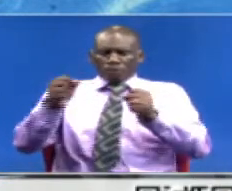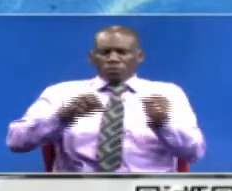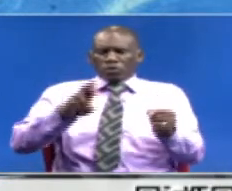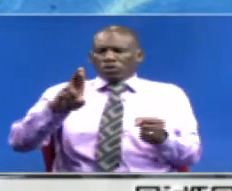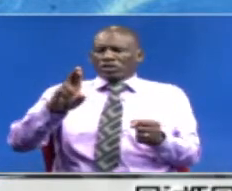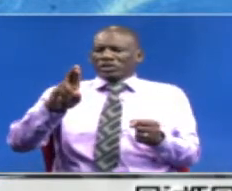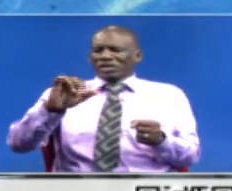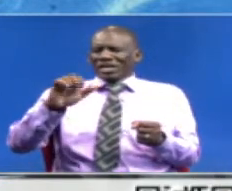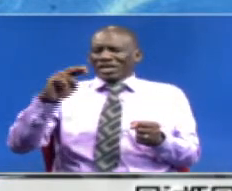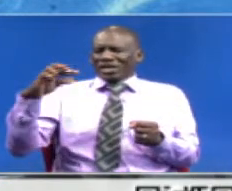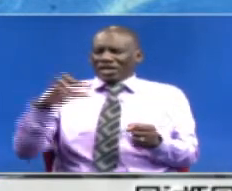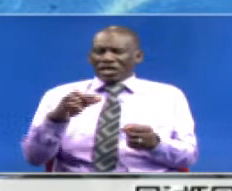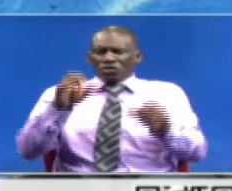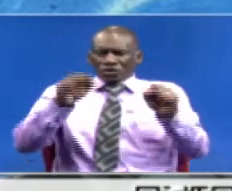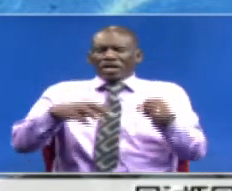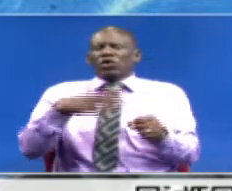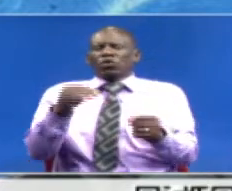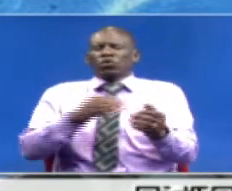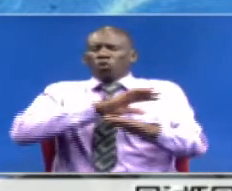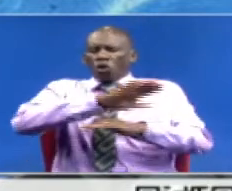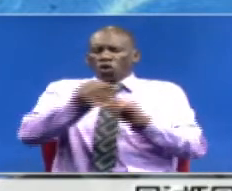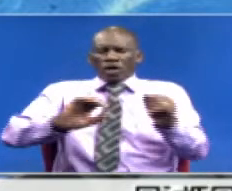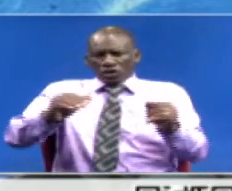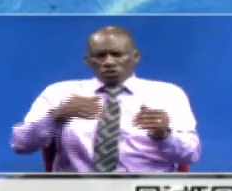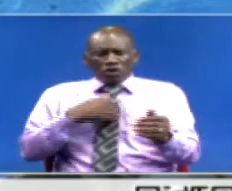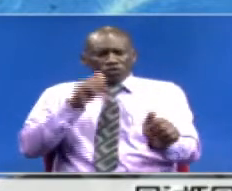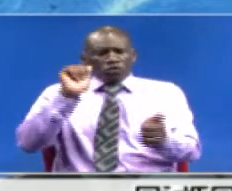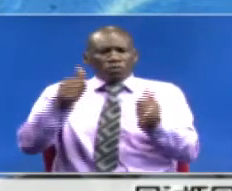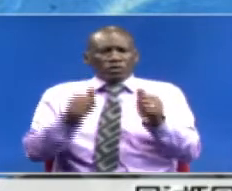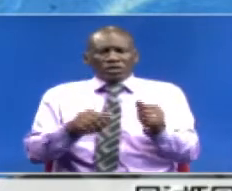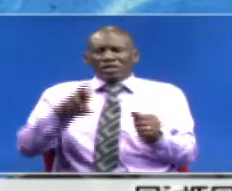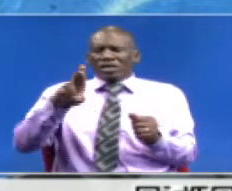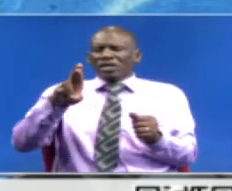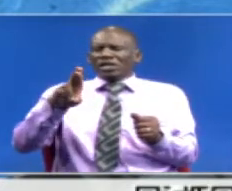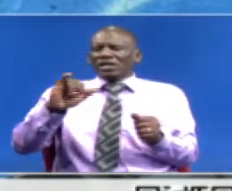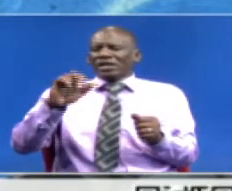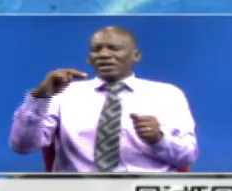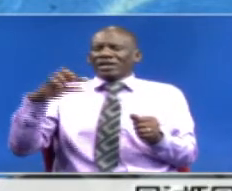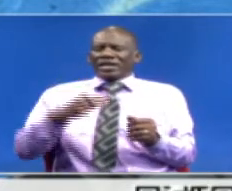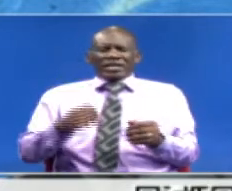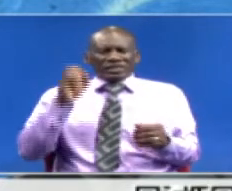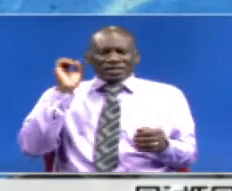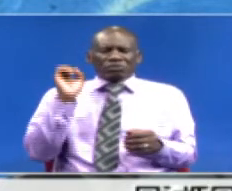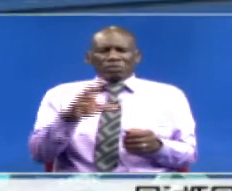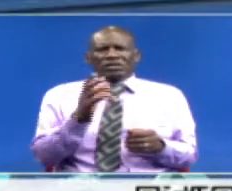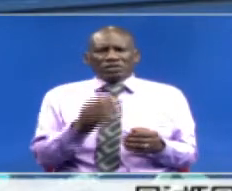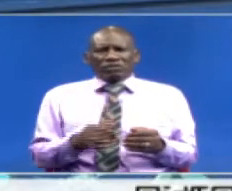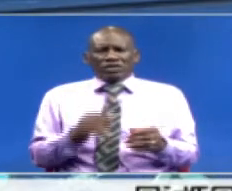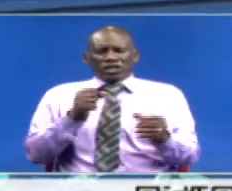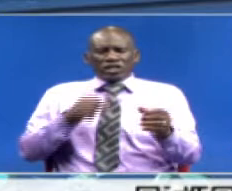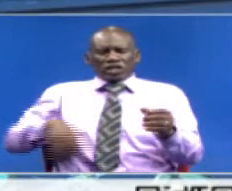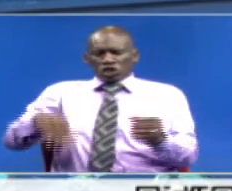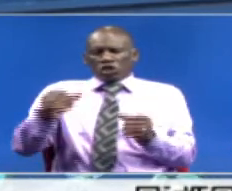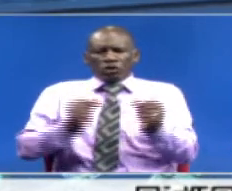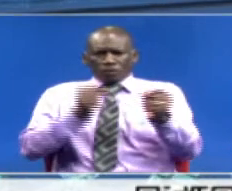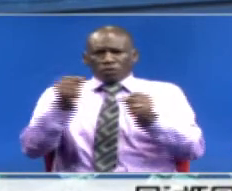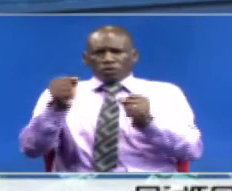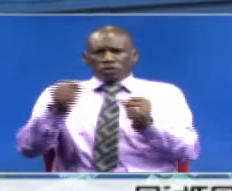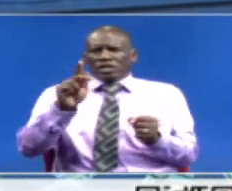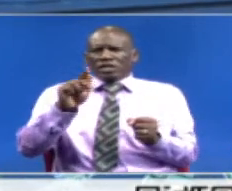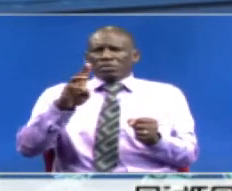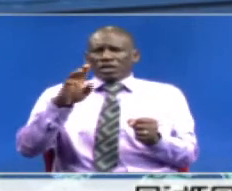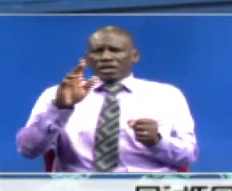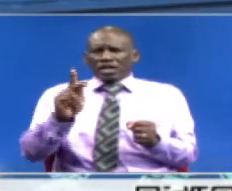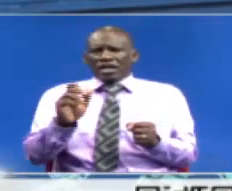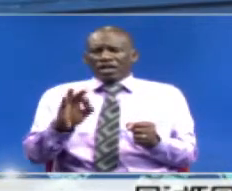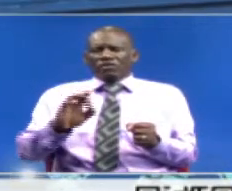county to have all these championships. Because the ring is the most expensive thing in kickboxing. WKF Kenya